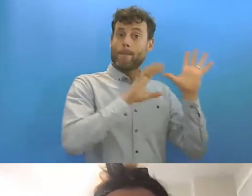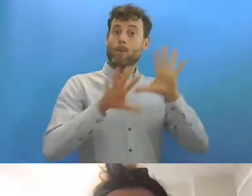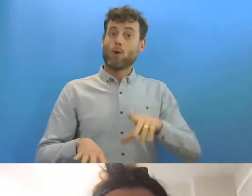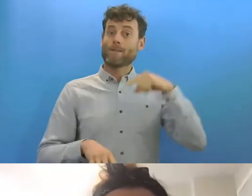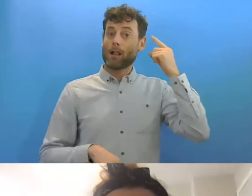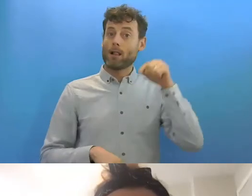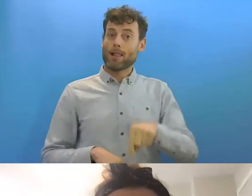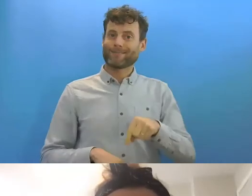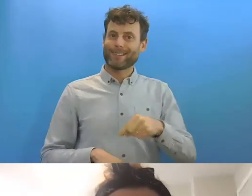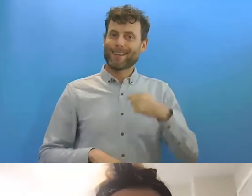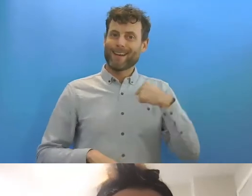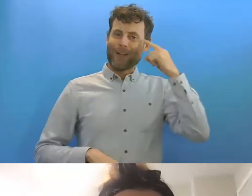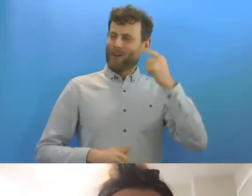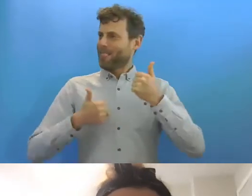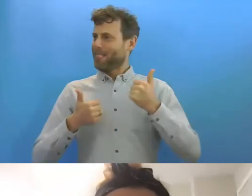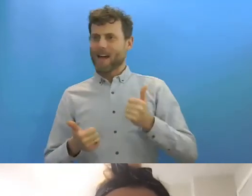to experience being in a